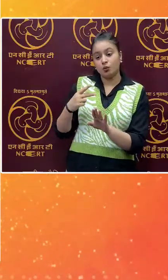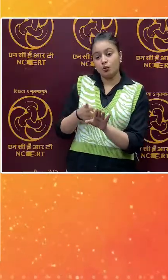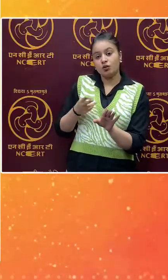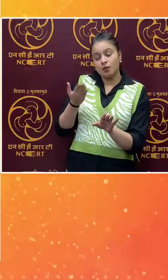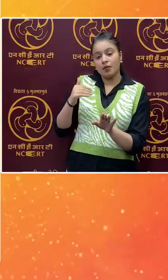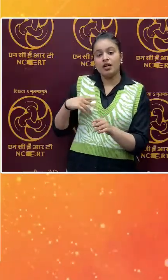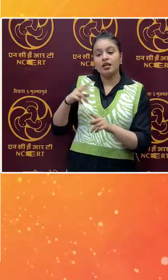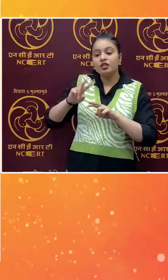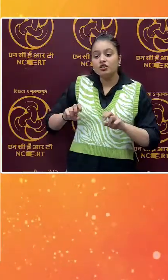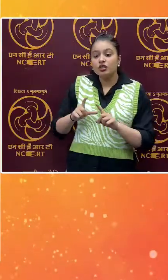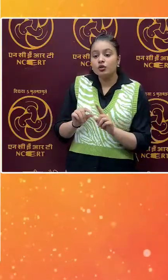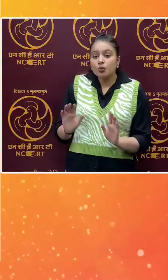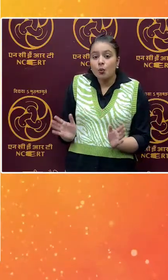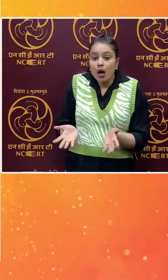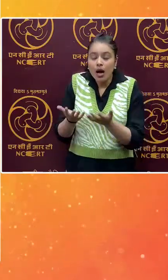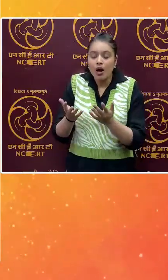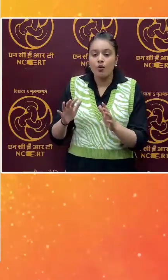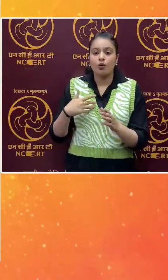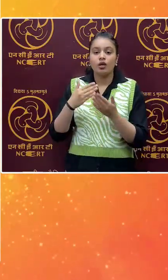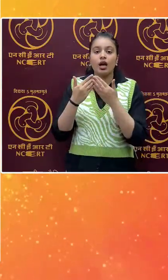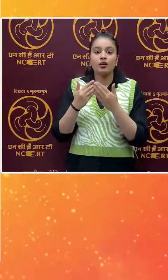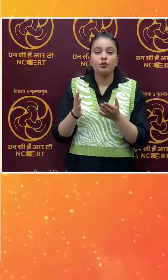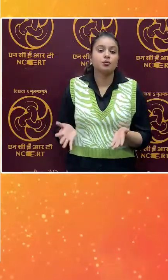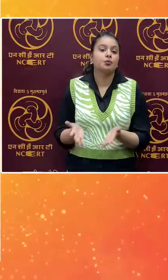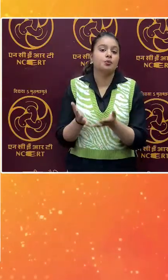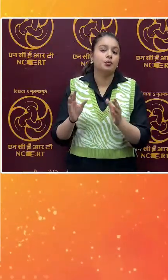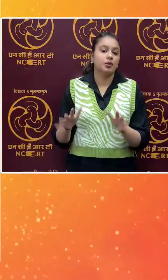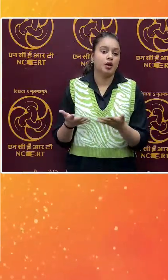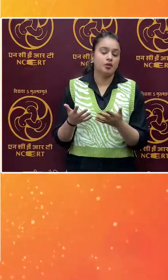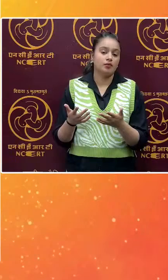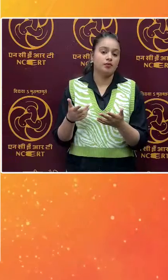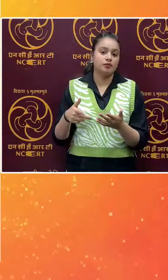to take the education forward. So Do you realize